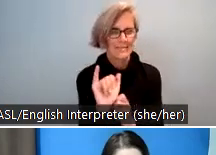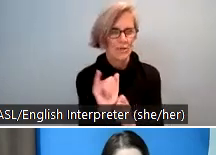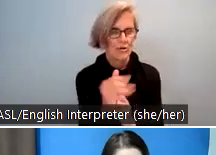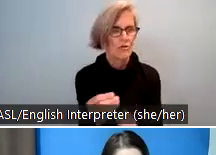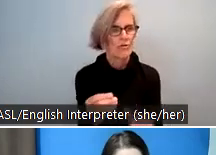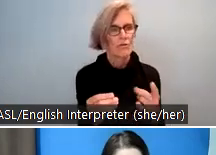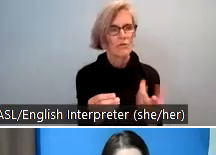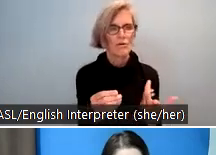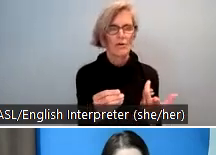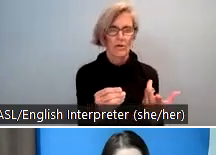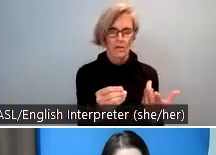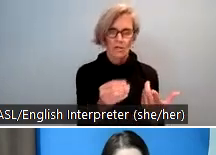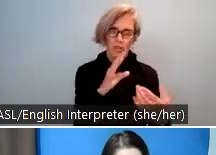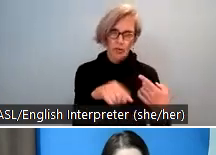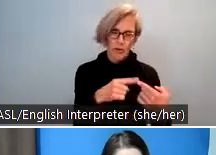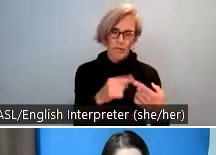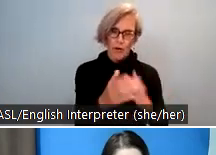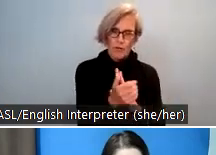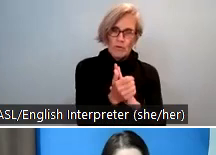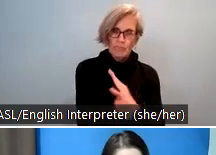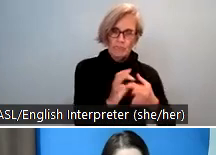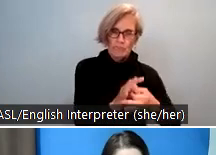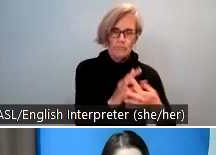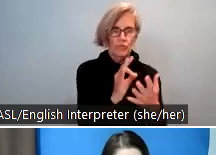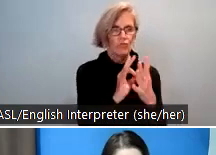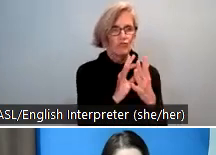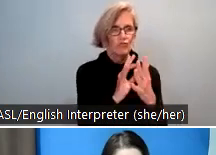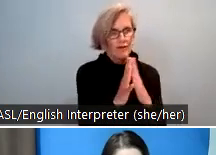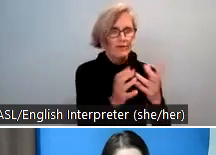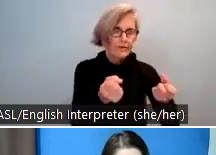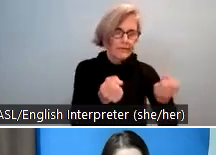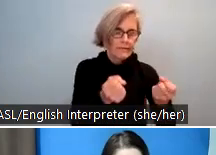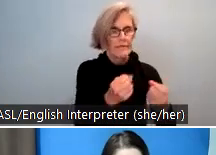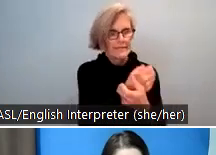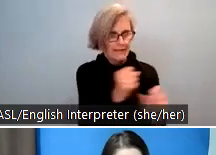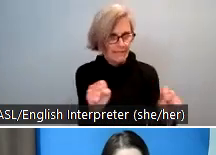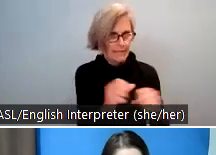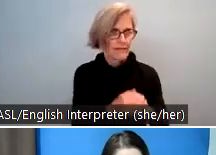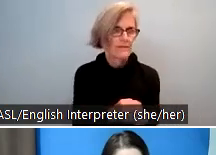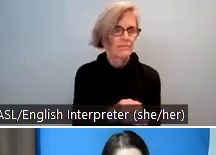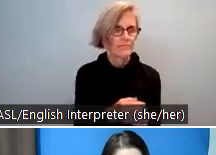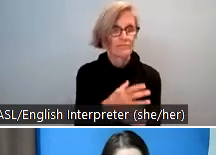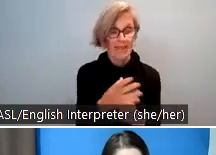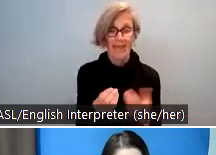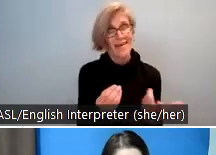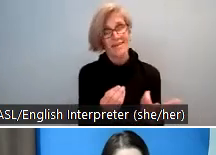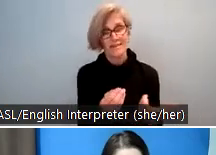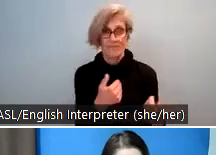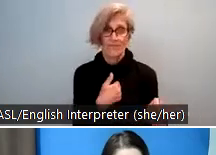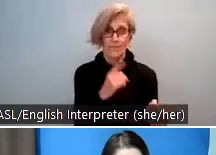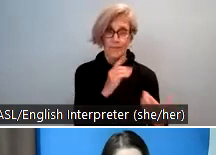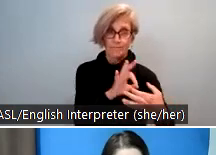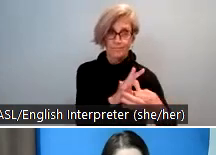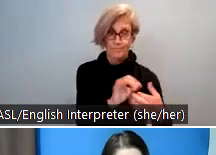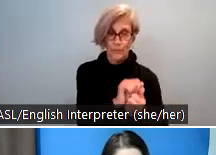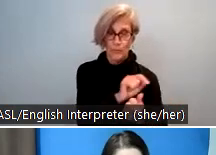safety in a target area in an authentic relationship to the target populations. Detail a plan that can be implemented within